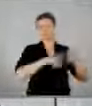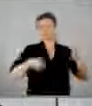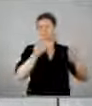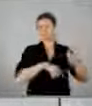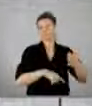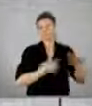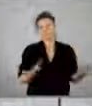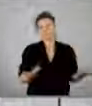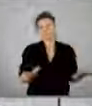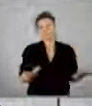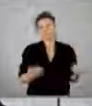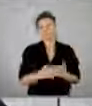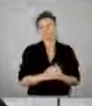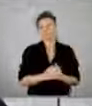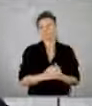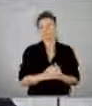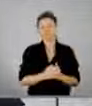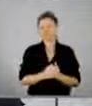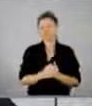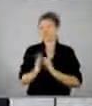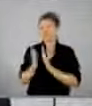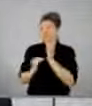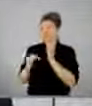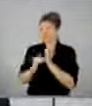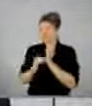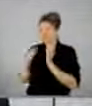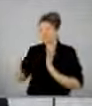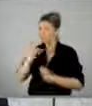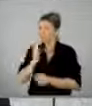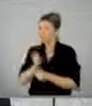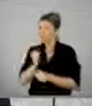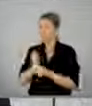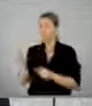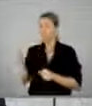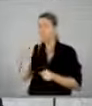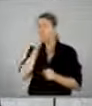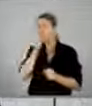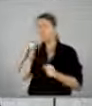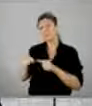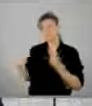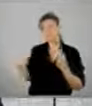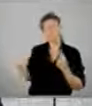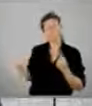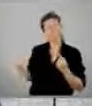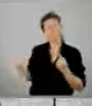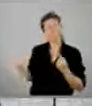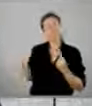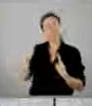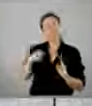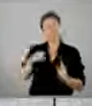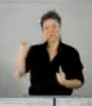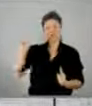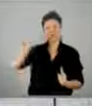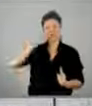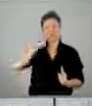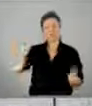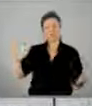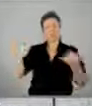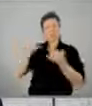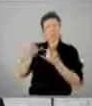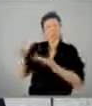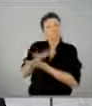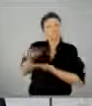has some issues with that. And I understand that, and the Prime Minister and I are scheduled to speak later today. We speak quite frequently. This is an